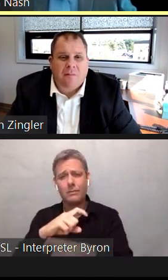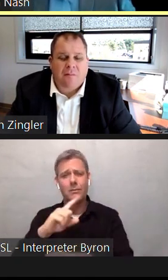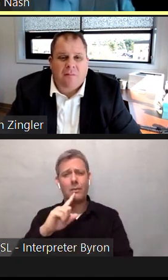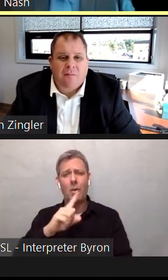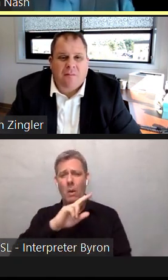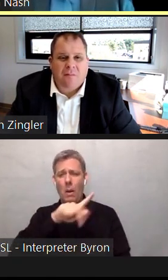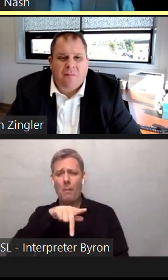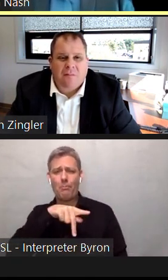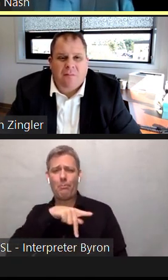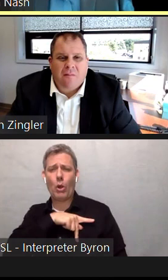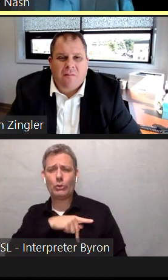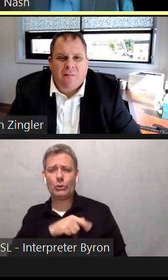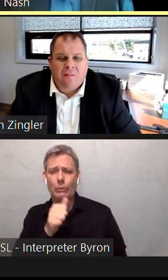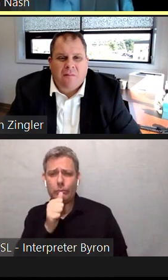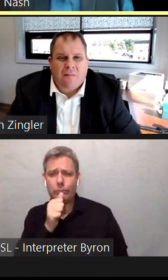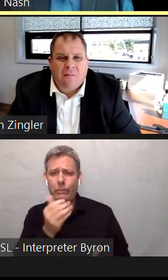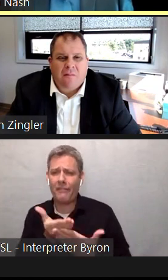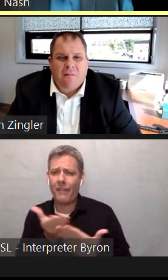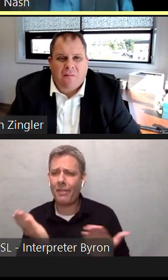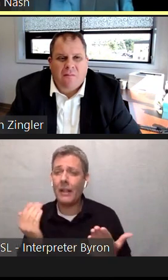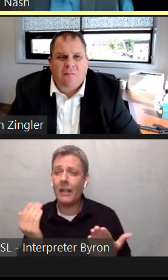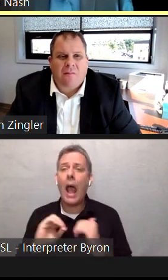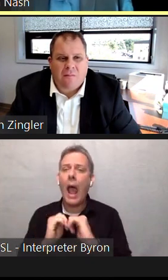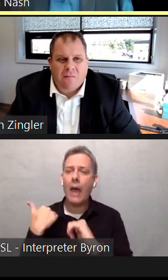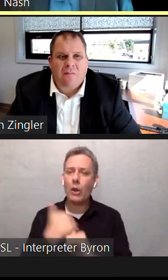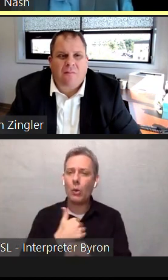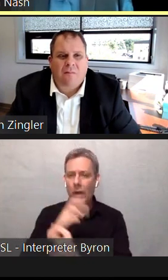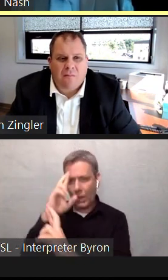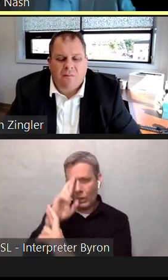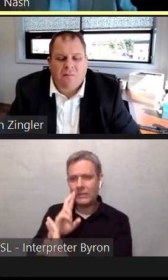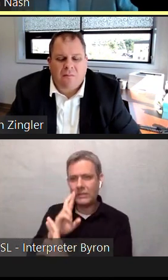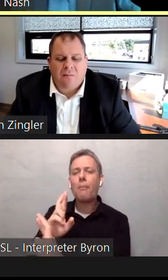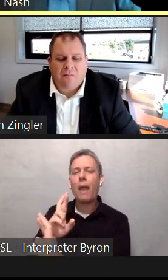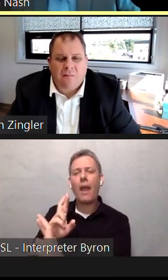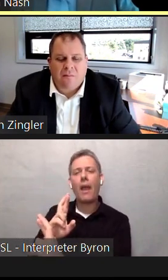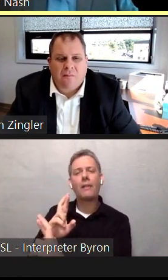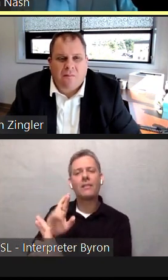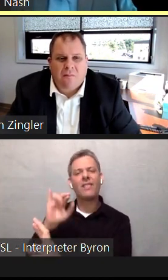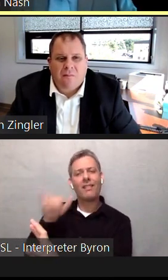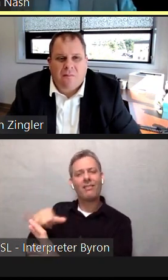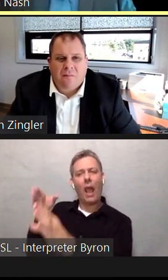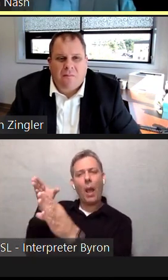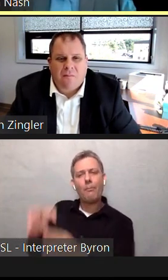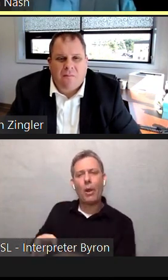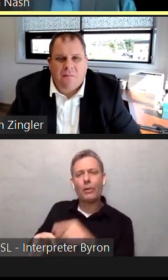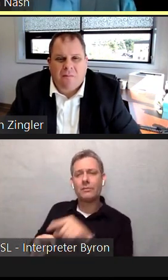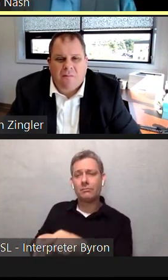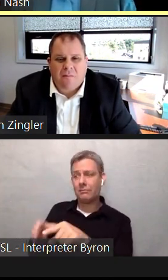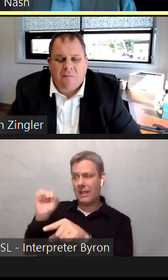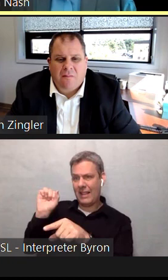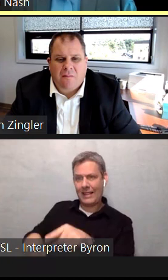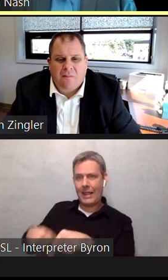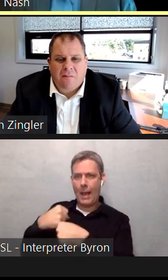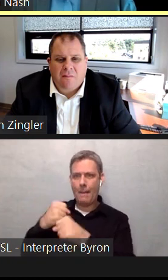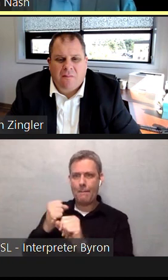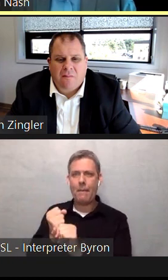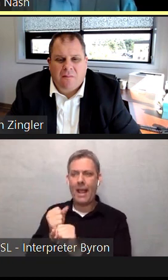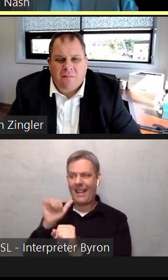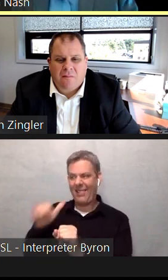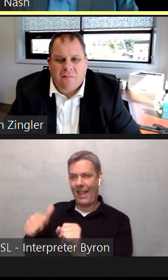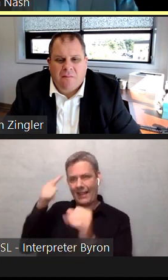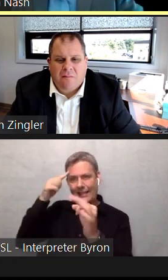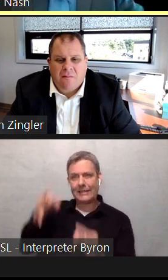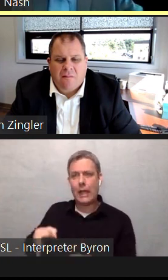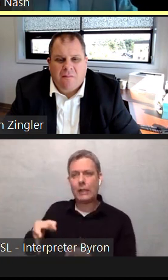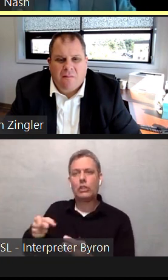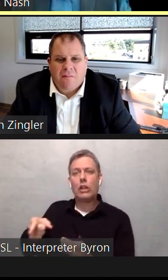in a person-centered environment, how do we respect and honor the individual in a way that they are able to make this as much of that decision as they are